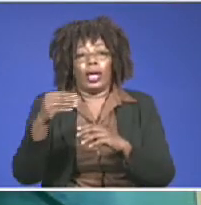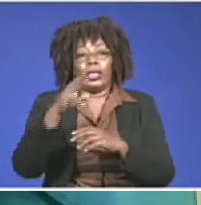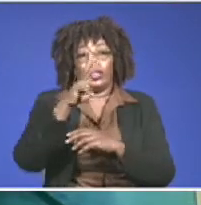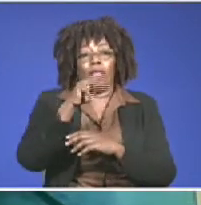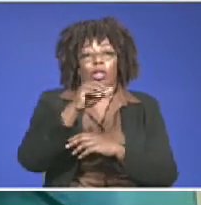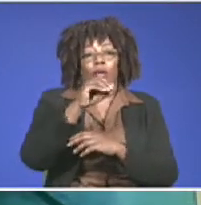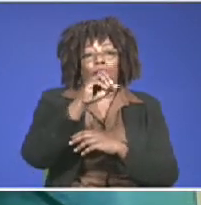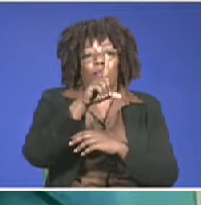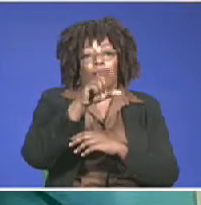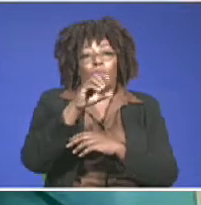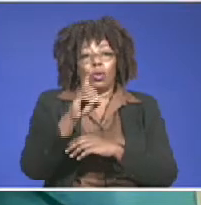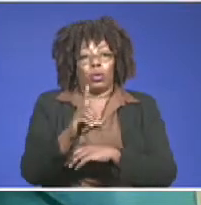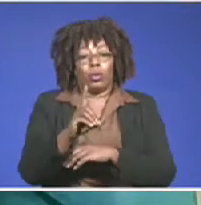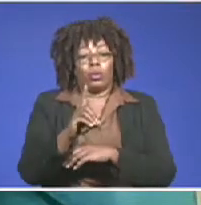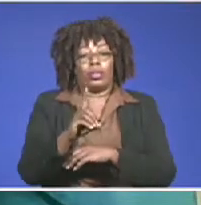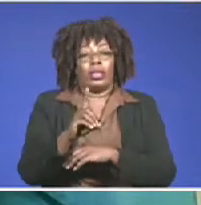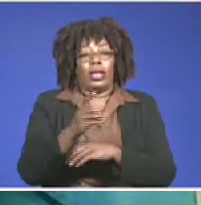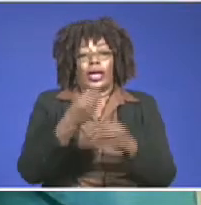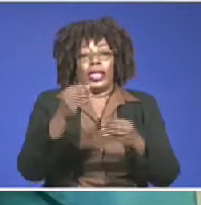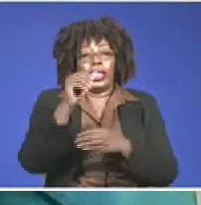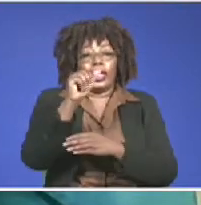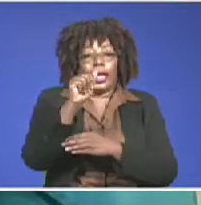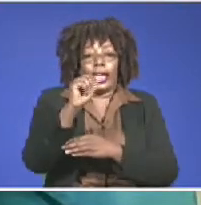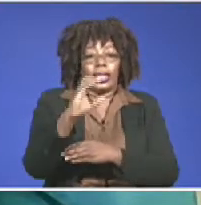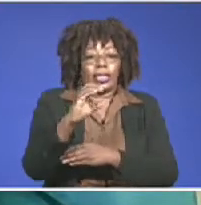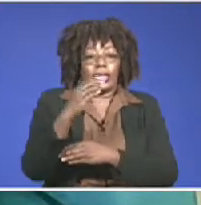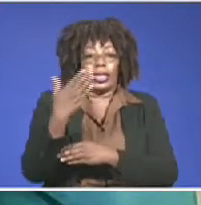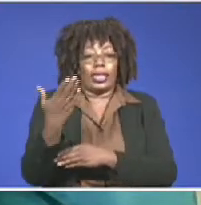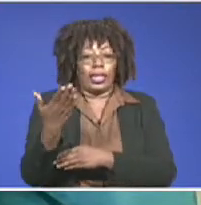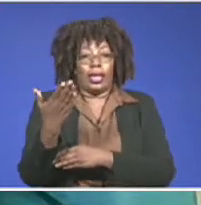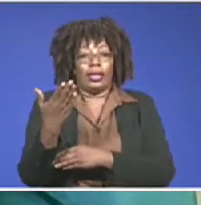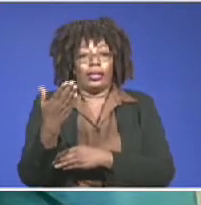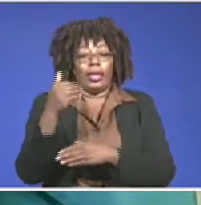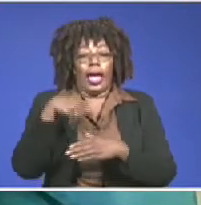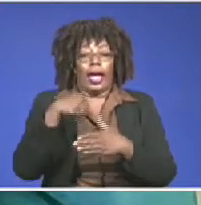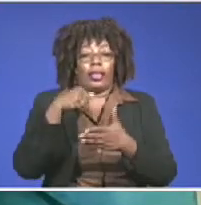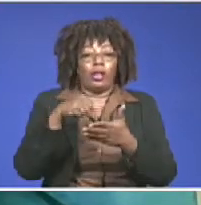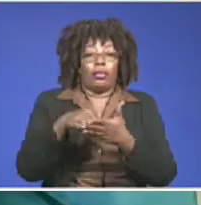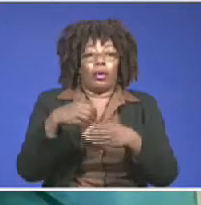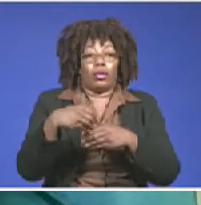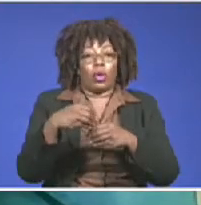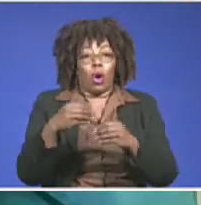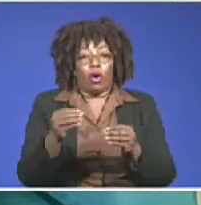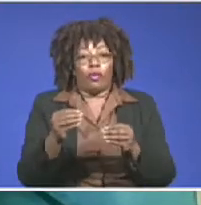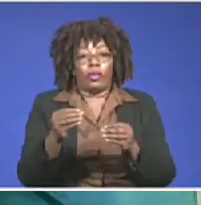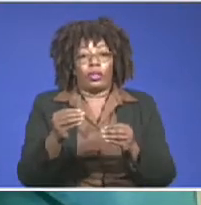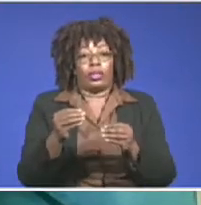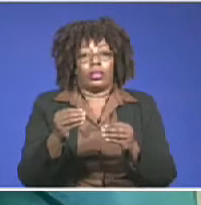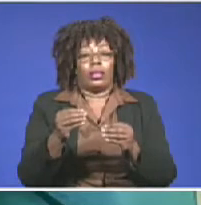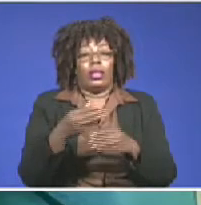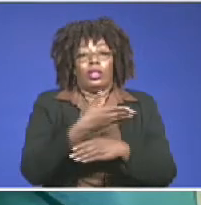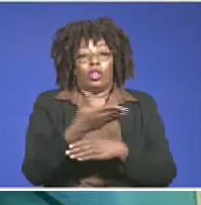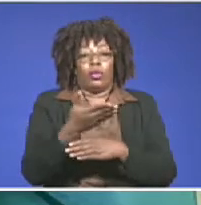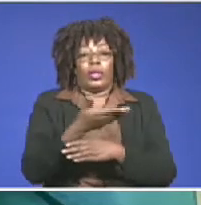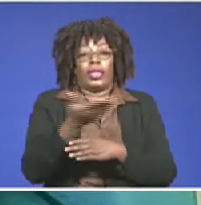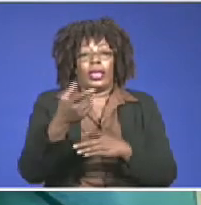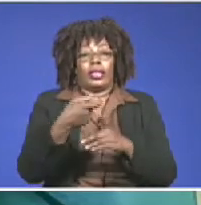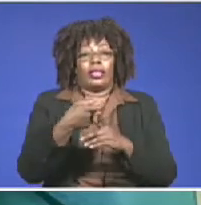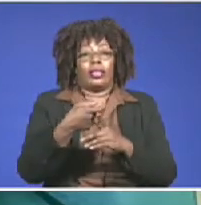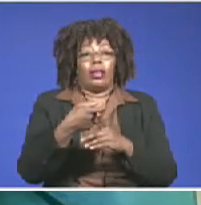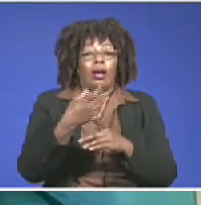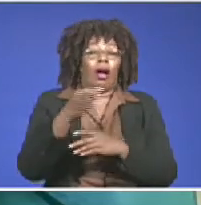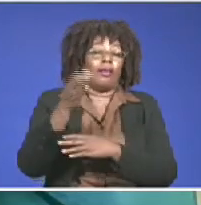and lack of air conditioning up there at the post office. Those will be a thing of the past.